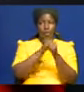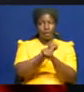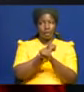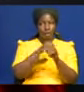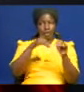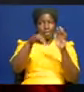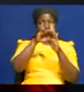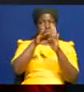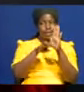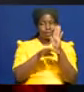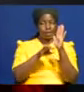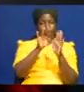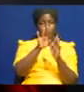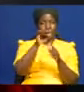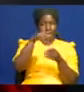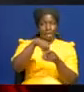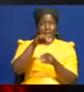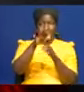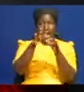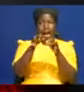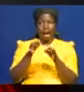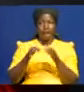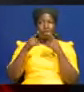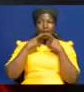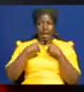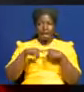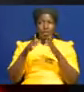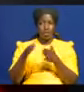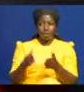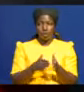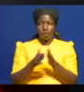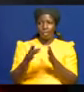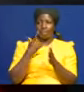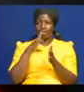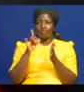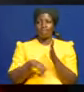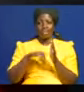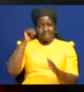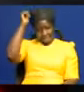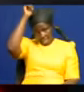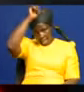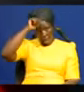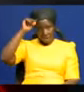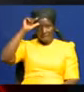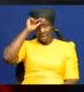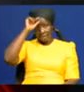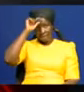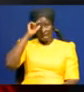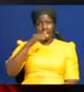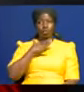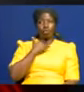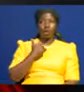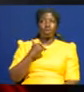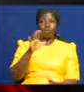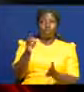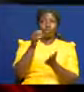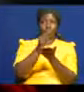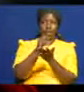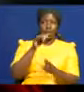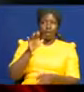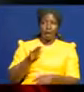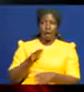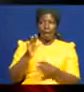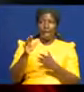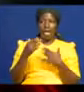on its X account, announced the opportunity, saying the Saudi government would recruit female health workers to